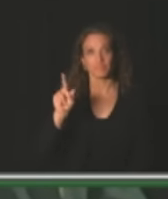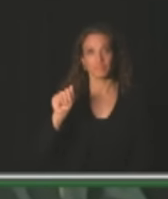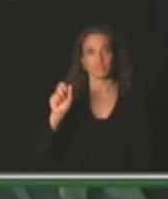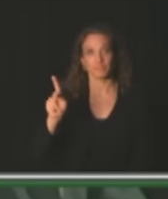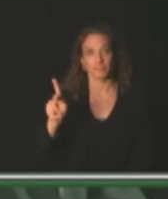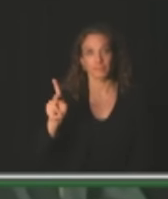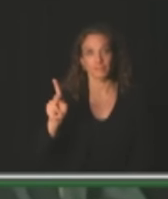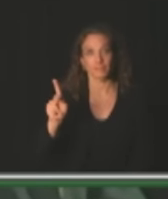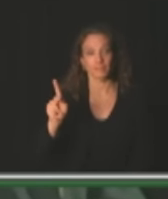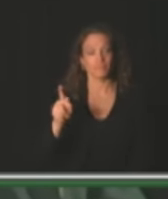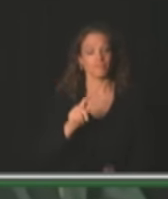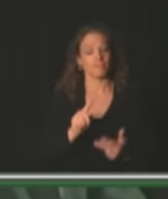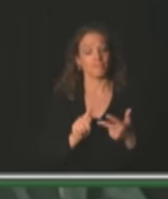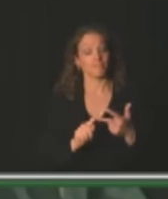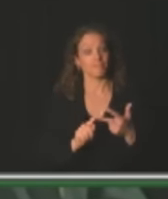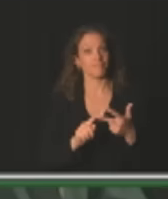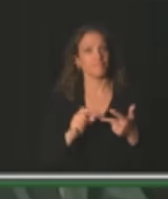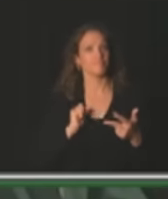Staff: